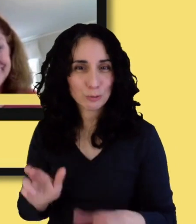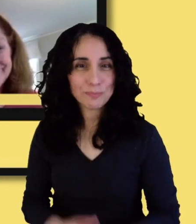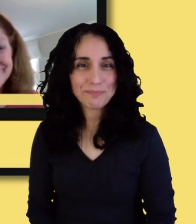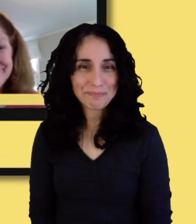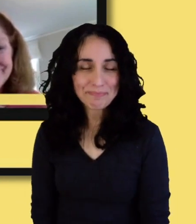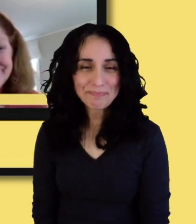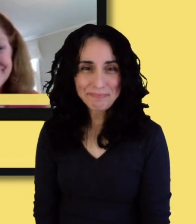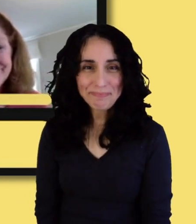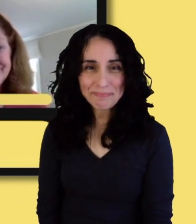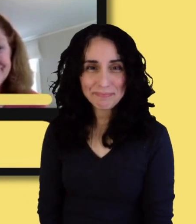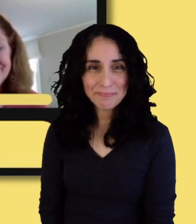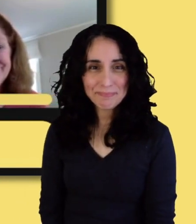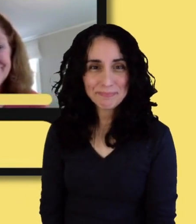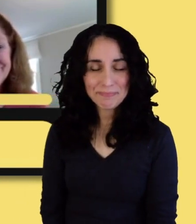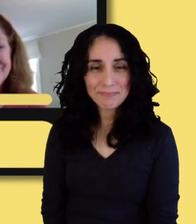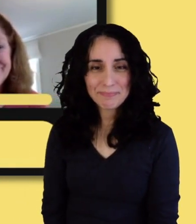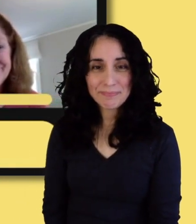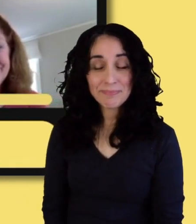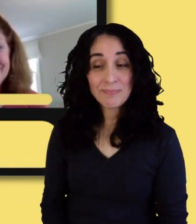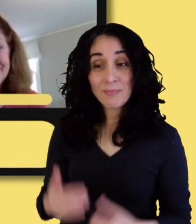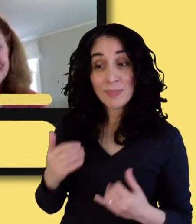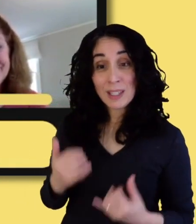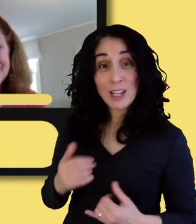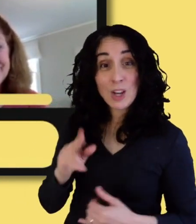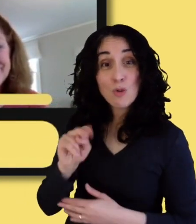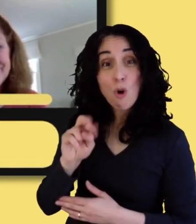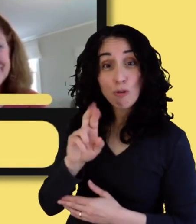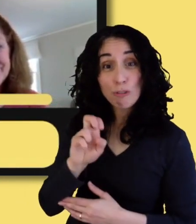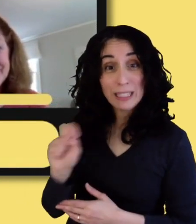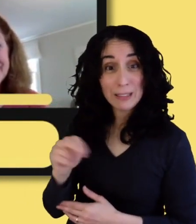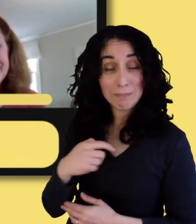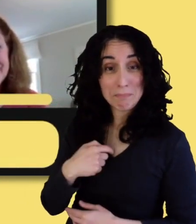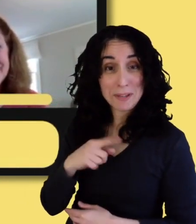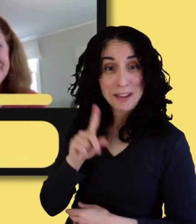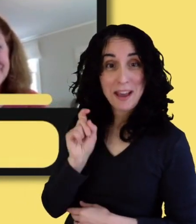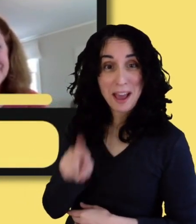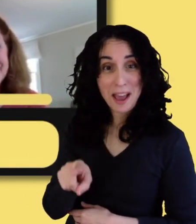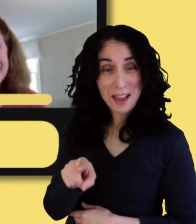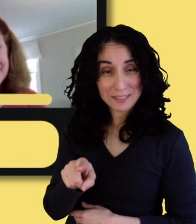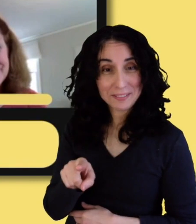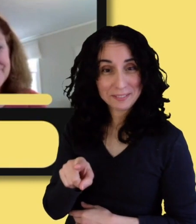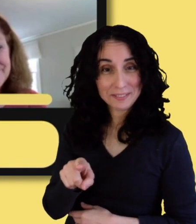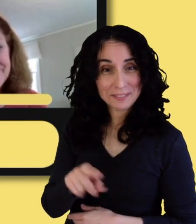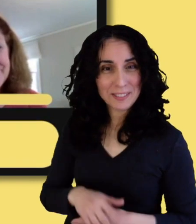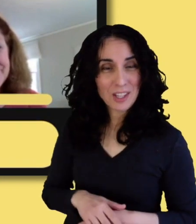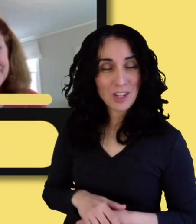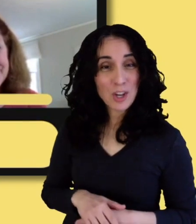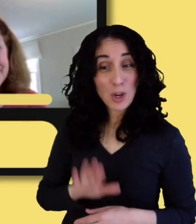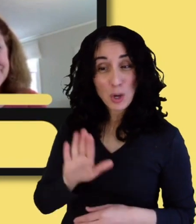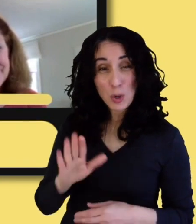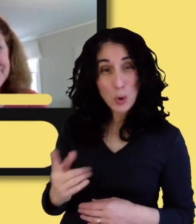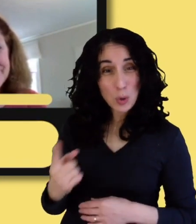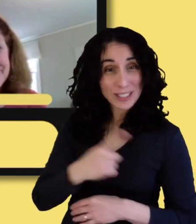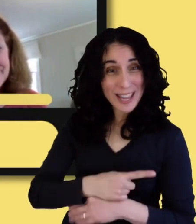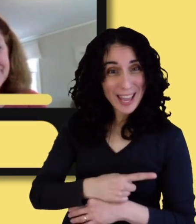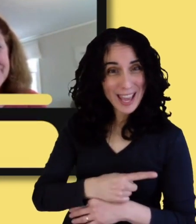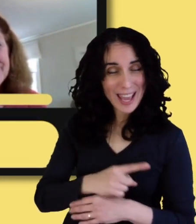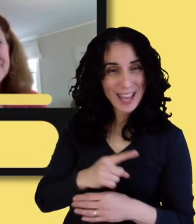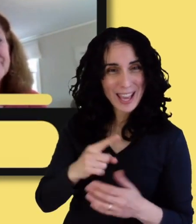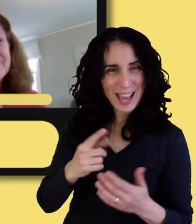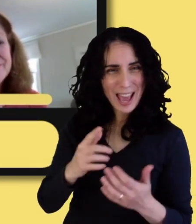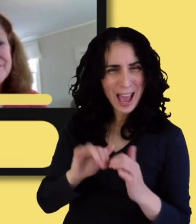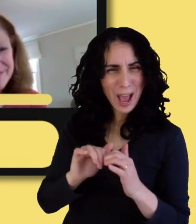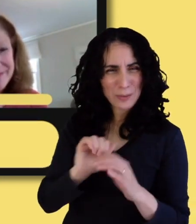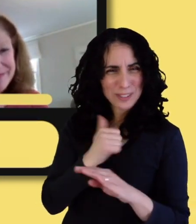that. I have a question for you, Noreen, as a teacher. How are you breaking up your day between your children? Because